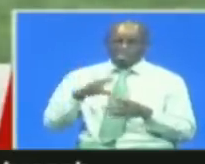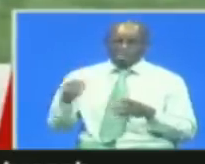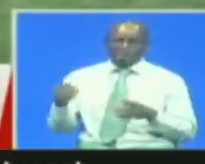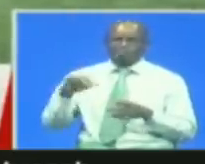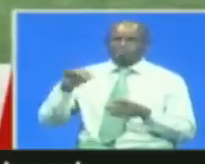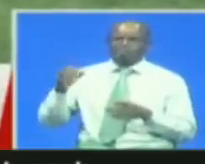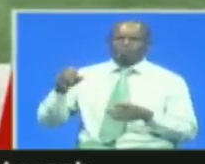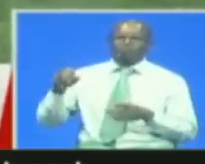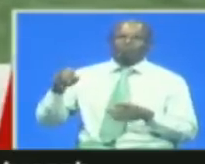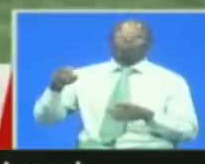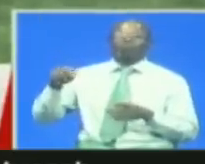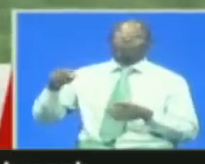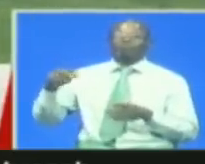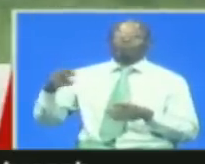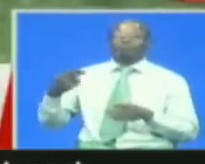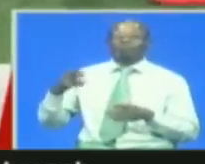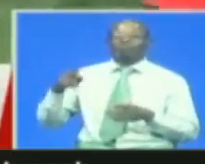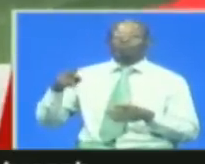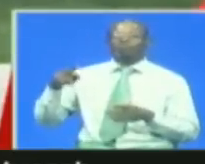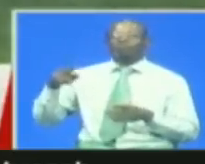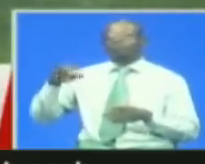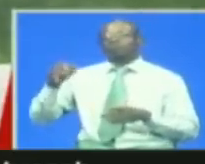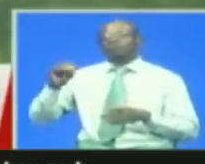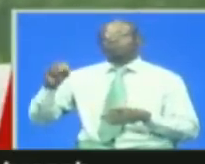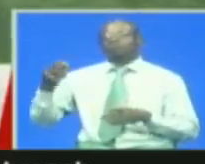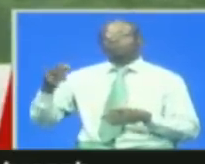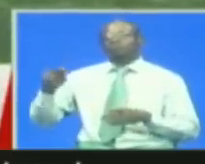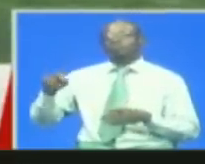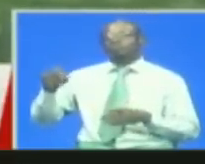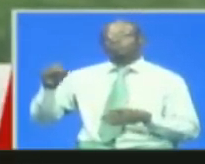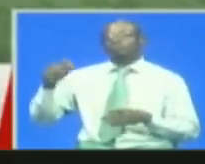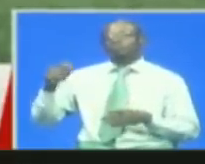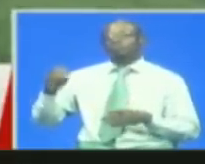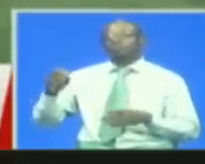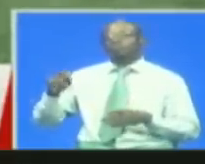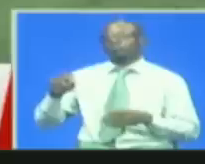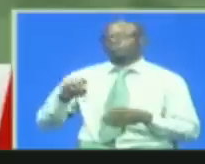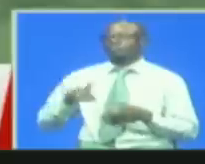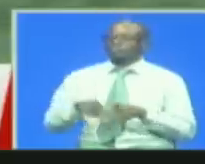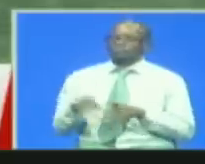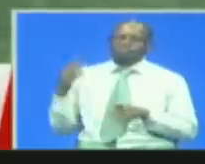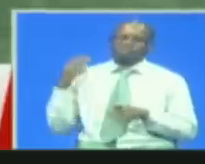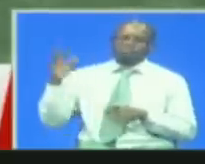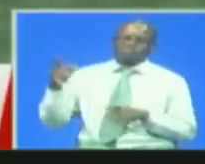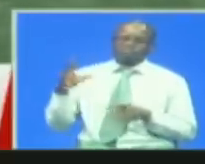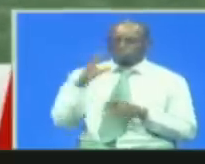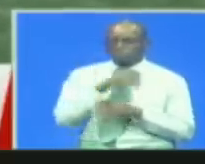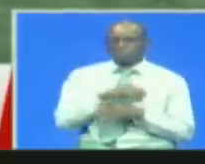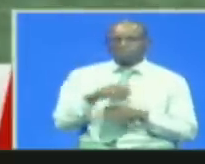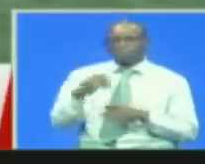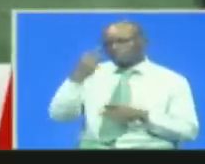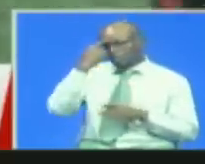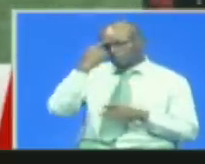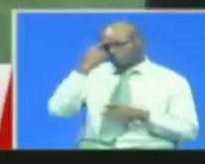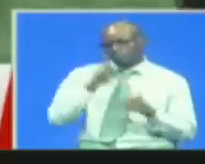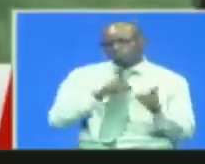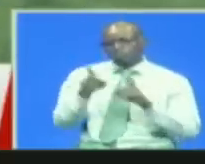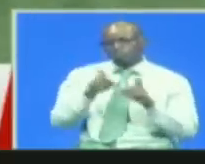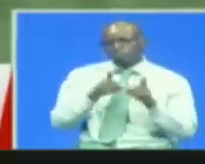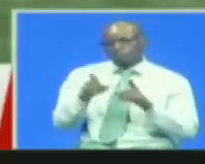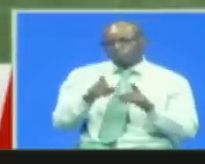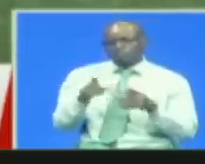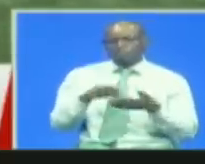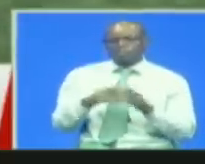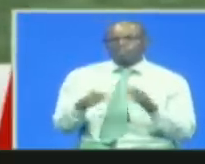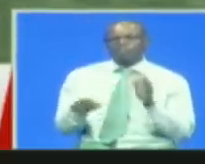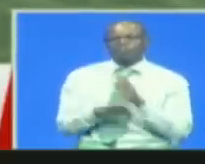Olindi. Captain Jacob Ojeh is back after missing the Asian Tour due to academic commitments and will be deputized by Oluoch. The